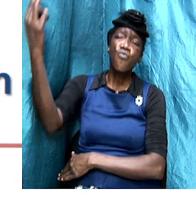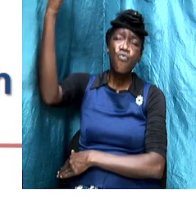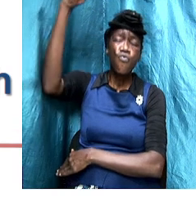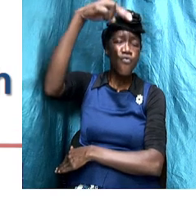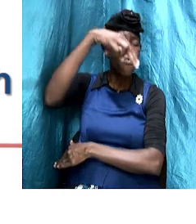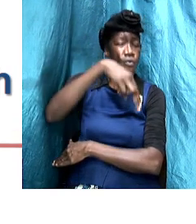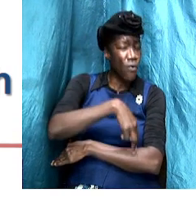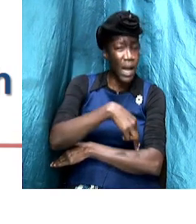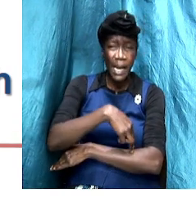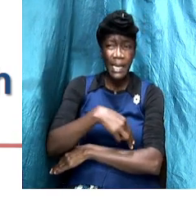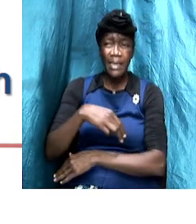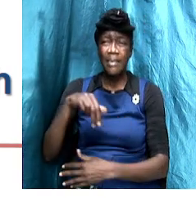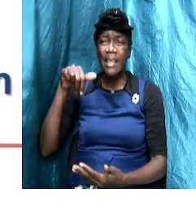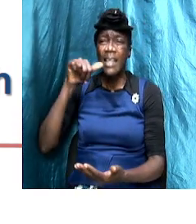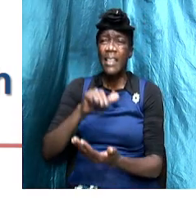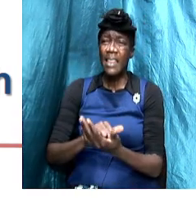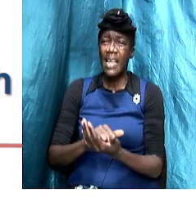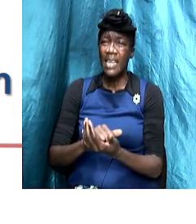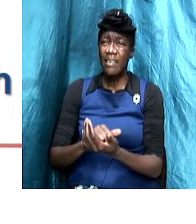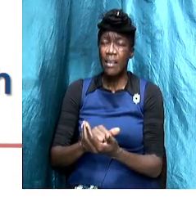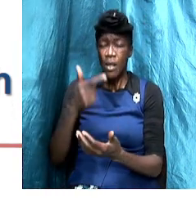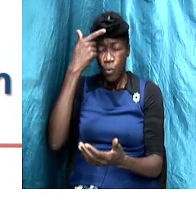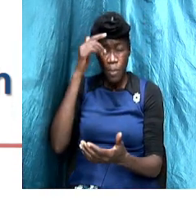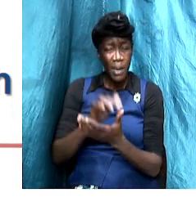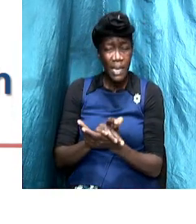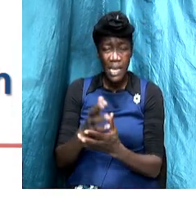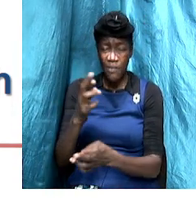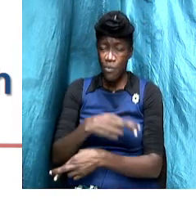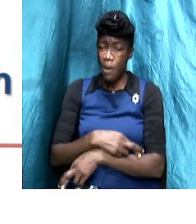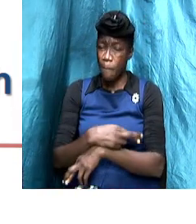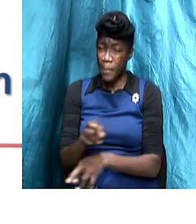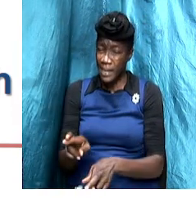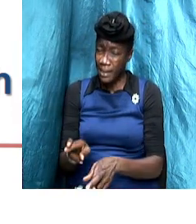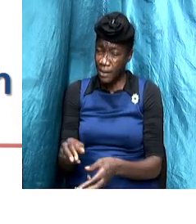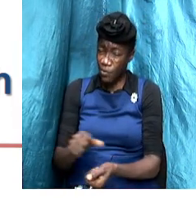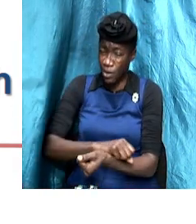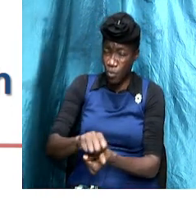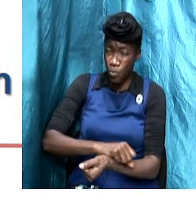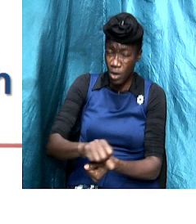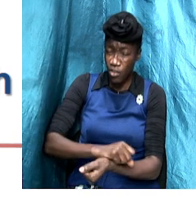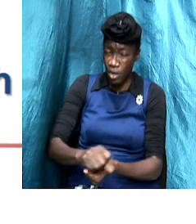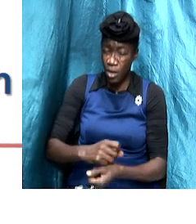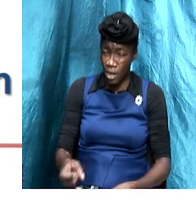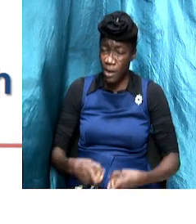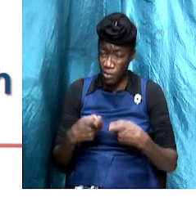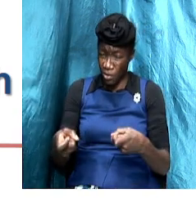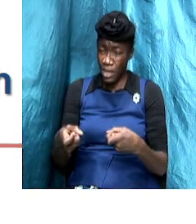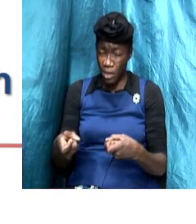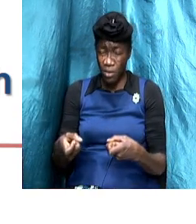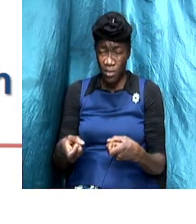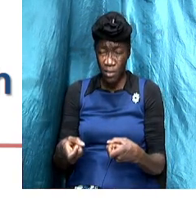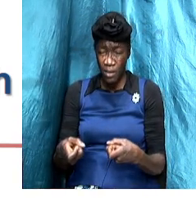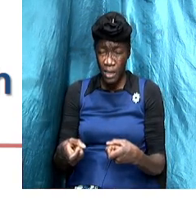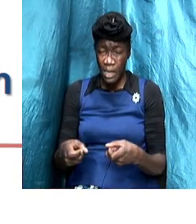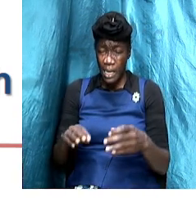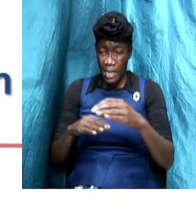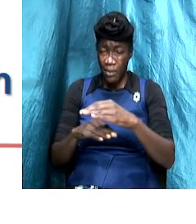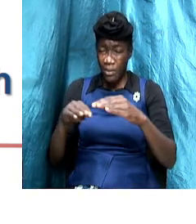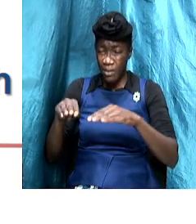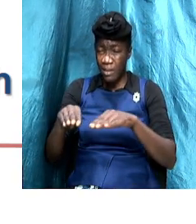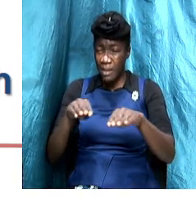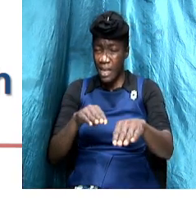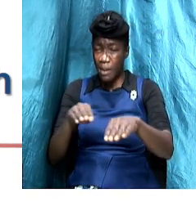believe. We believe in repentance for the remission of sins. Amen. We don't believe that in a kind of field. So repentance has steps